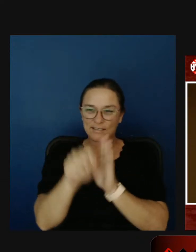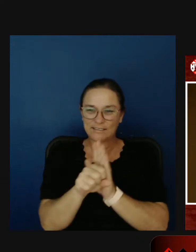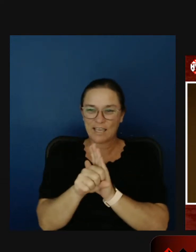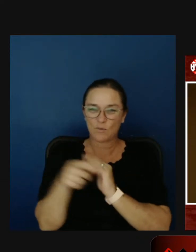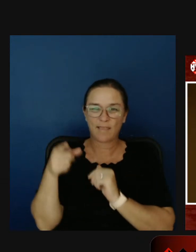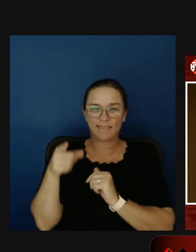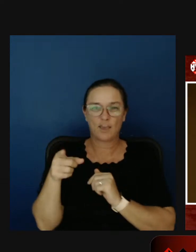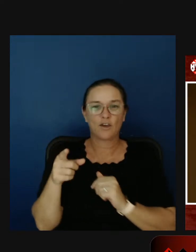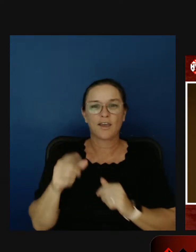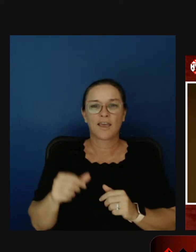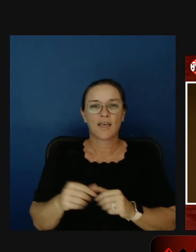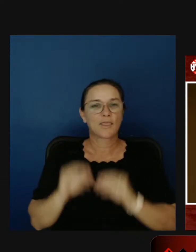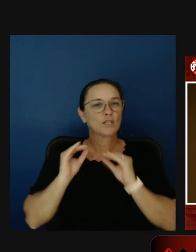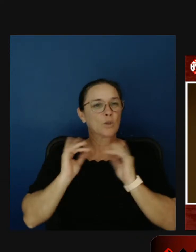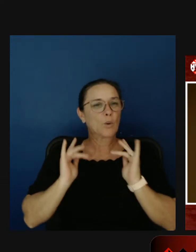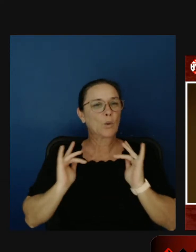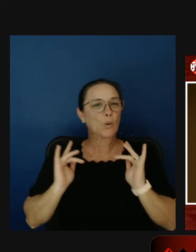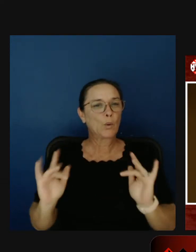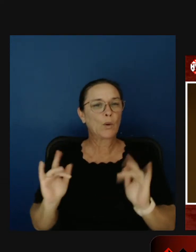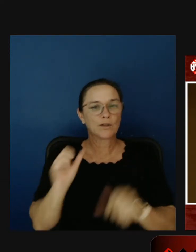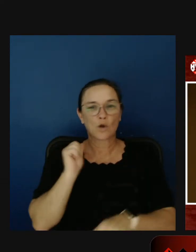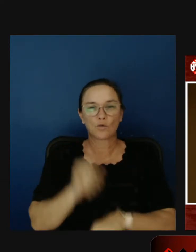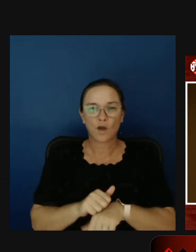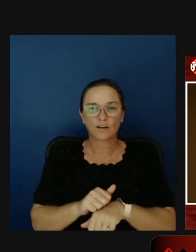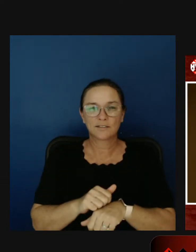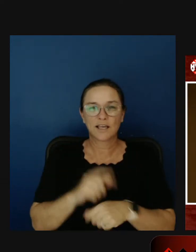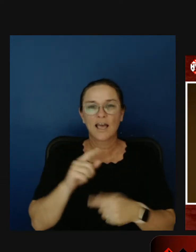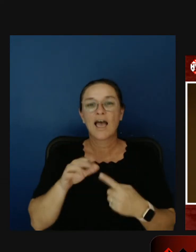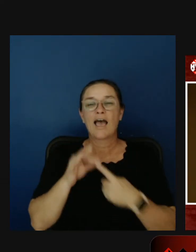there's not a rock to be seen unless you hit it with a tractor.